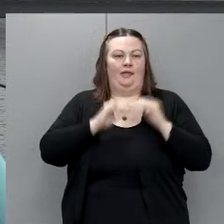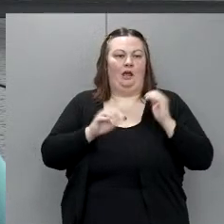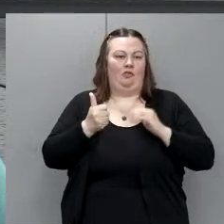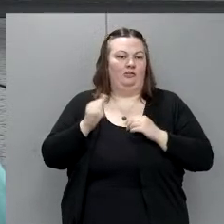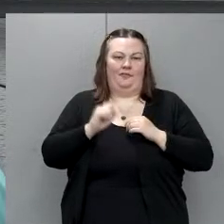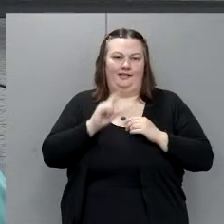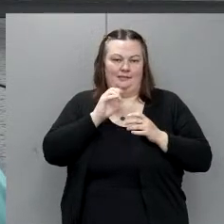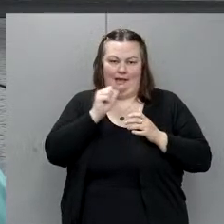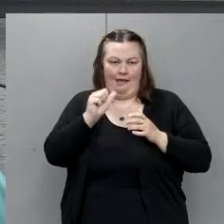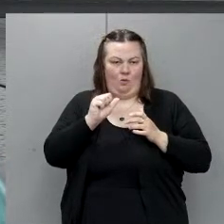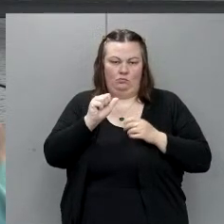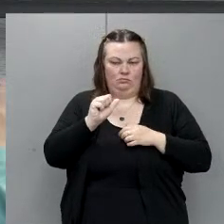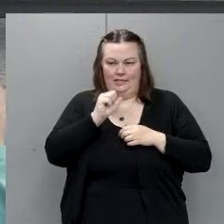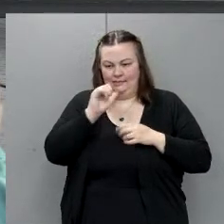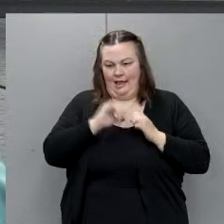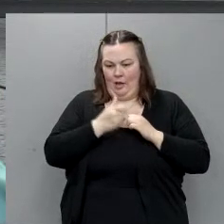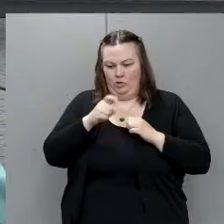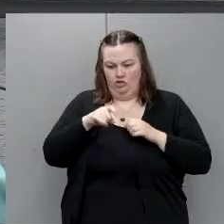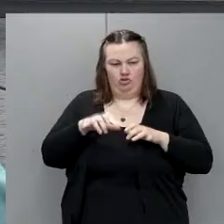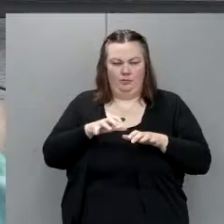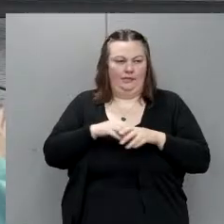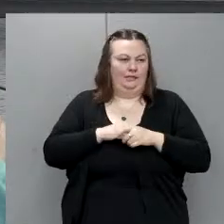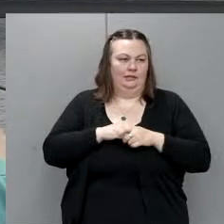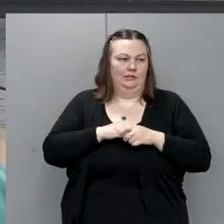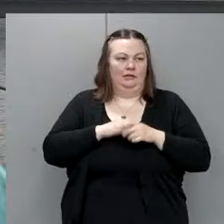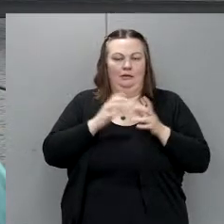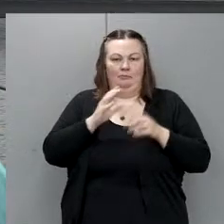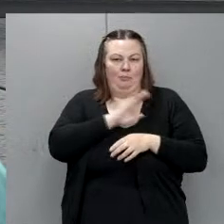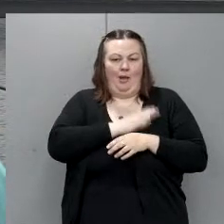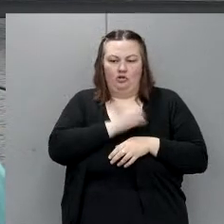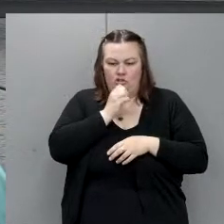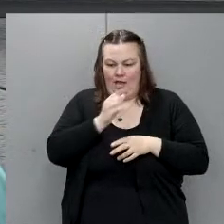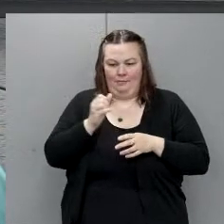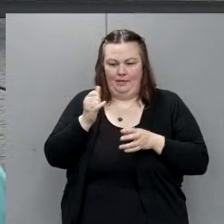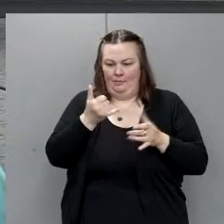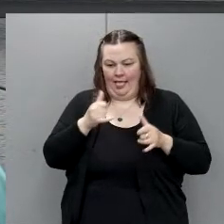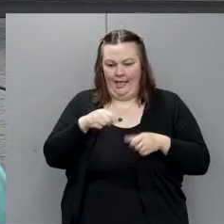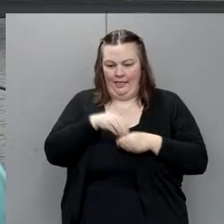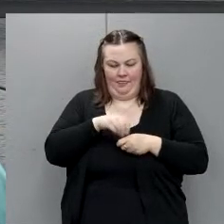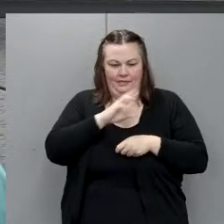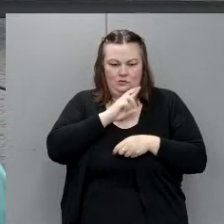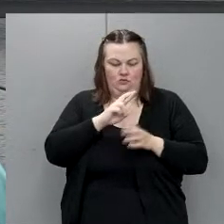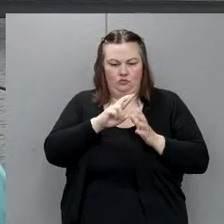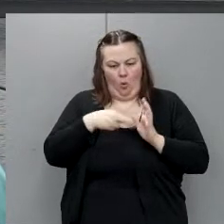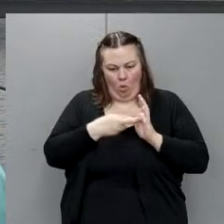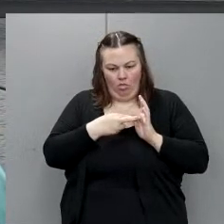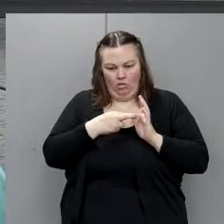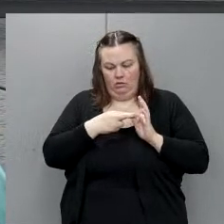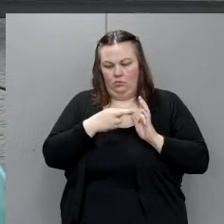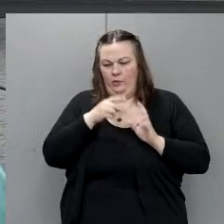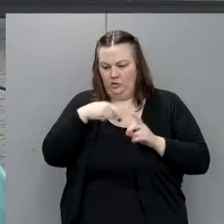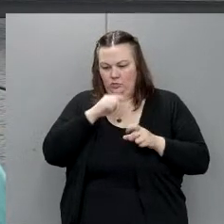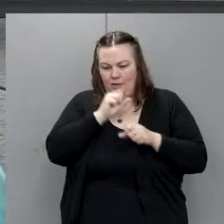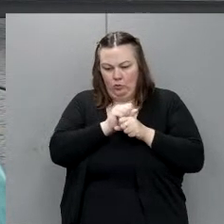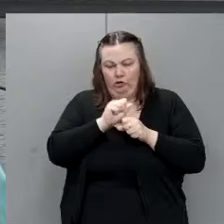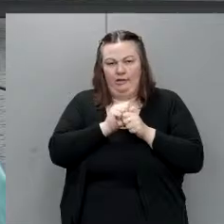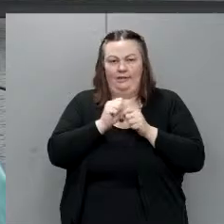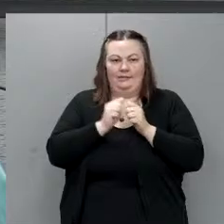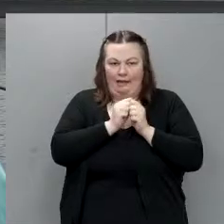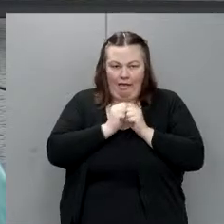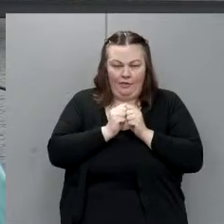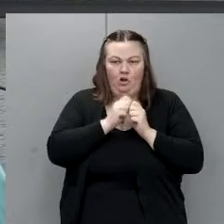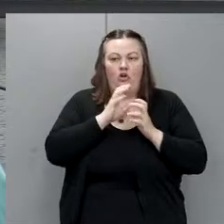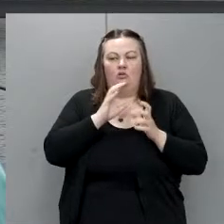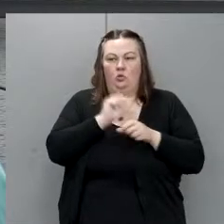not the way things should be. Power should not be played out in these roles. We should be working together as a board to make the best